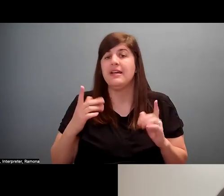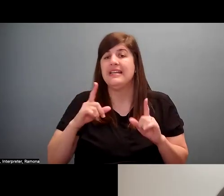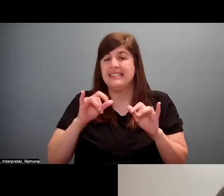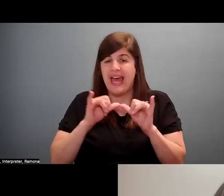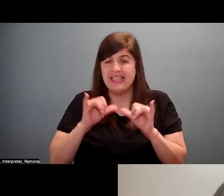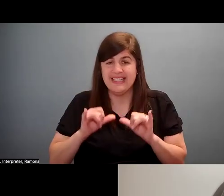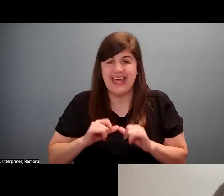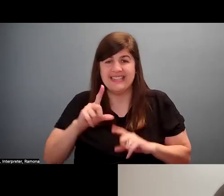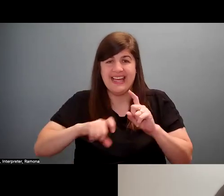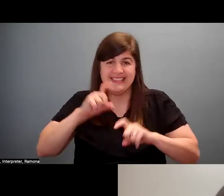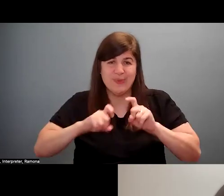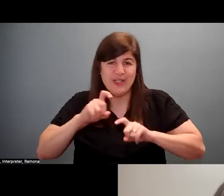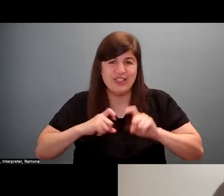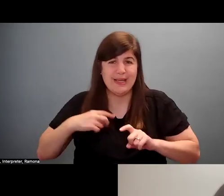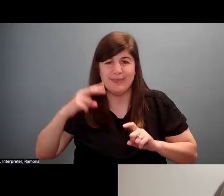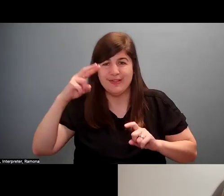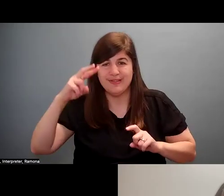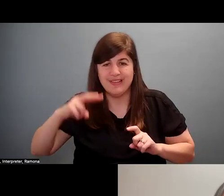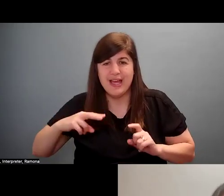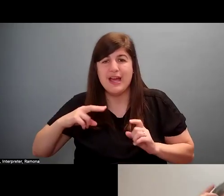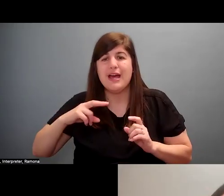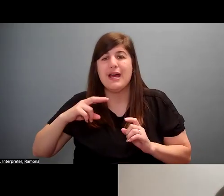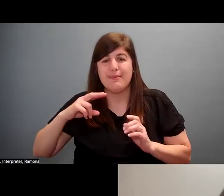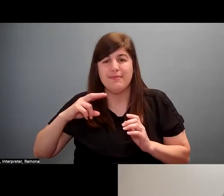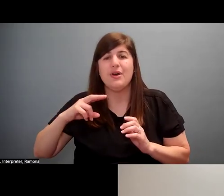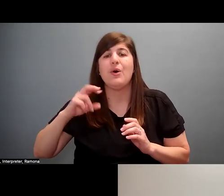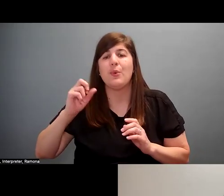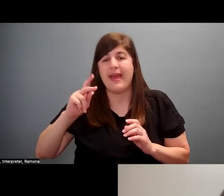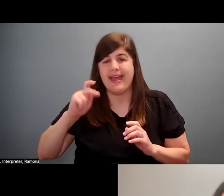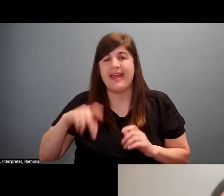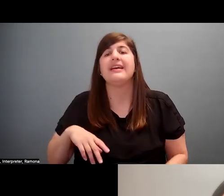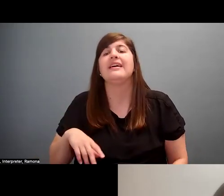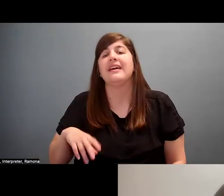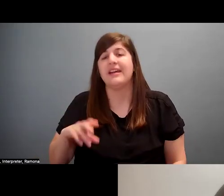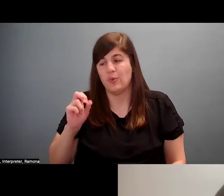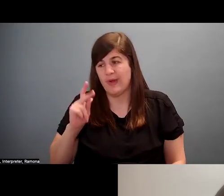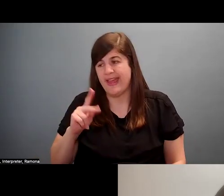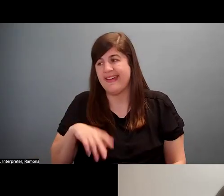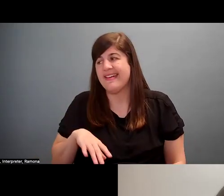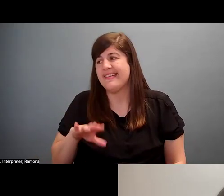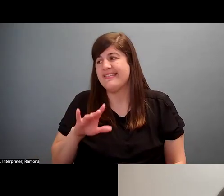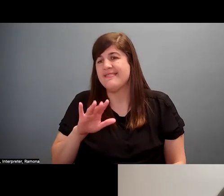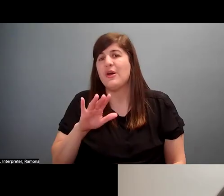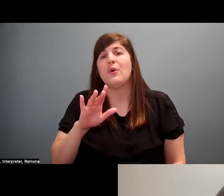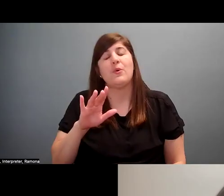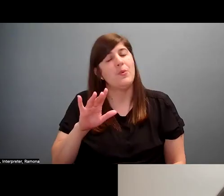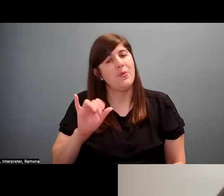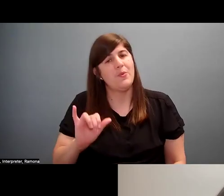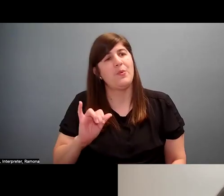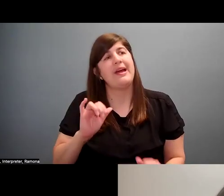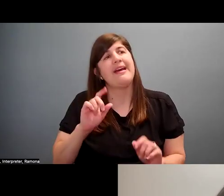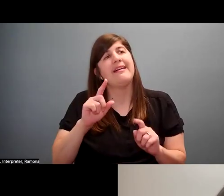that I'm going through right now. Let me scroll past size question. Okay. Ooh, can